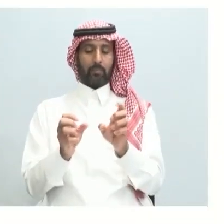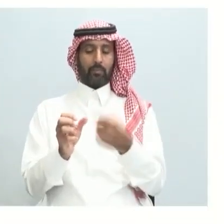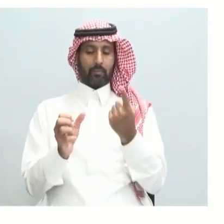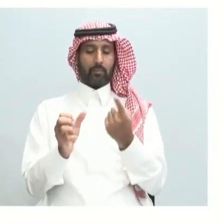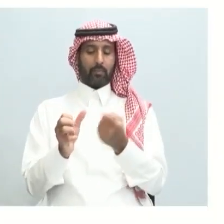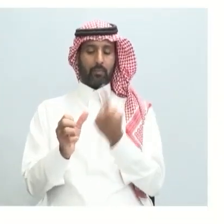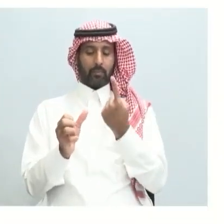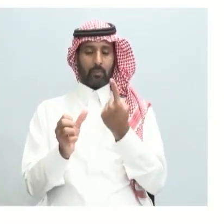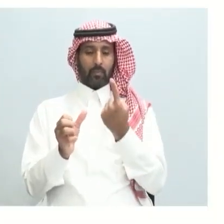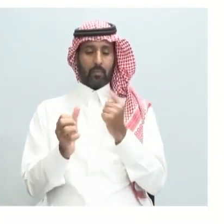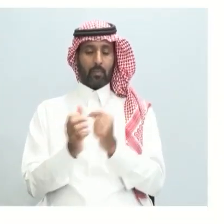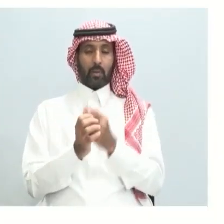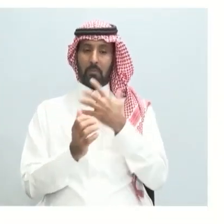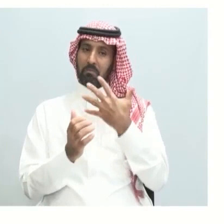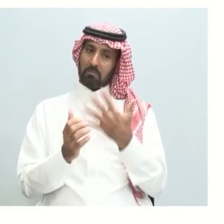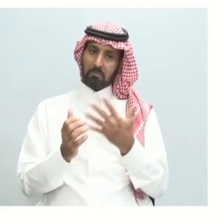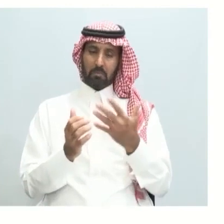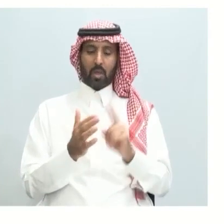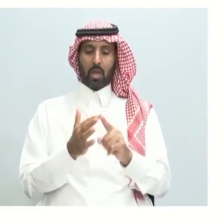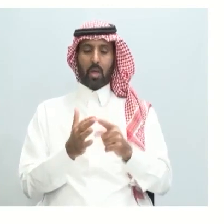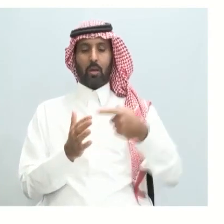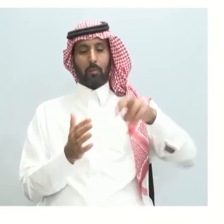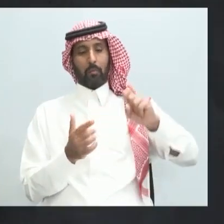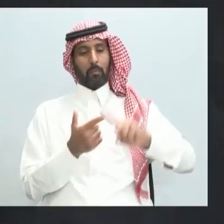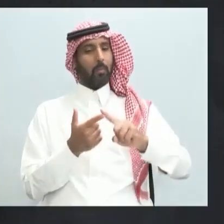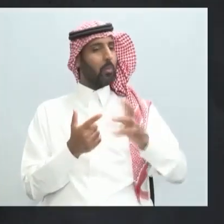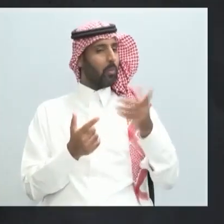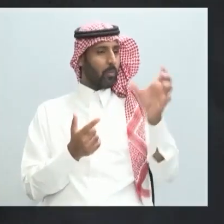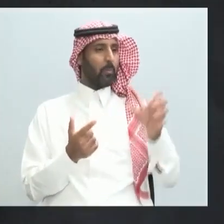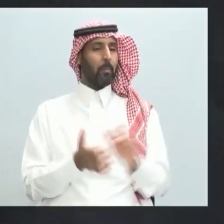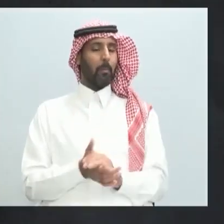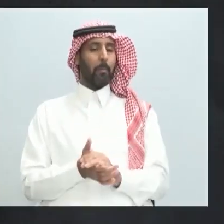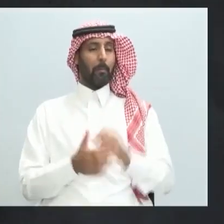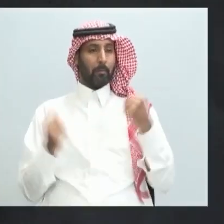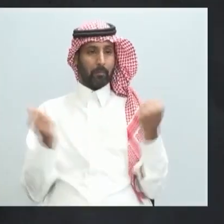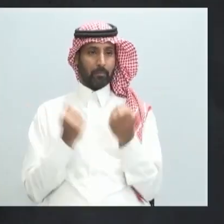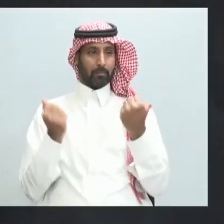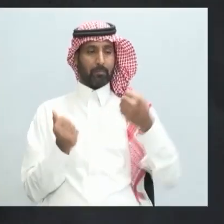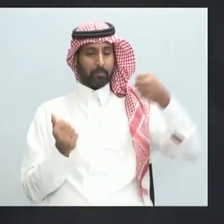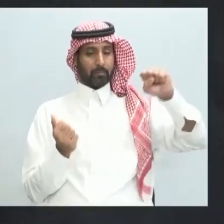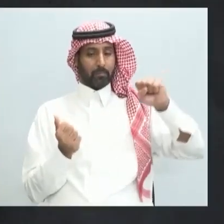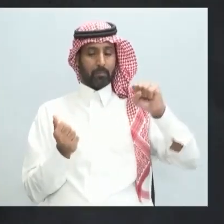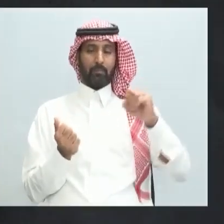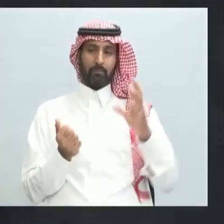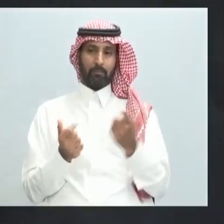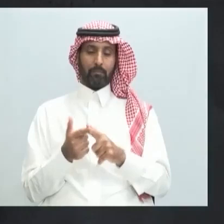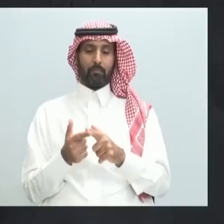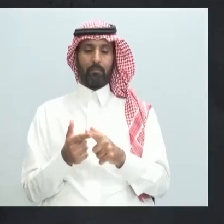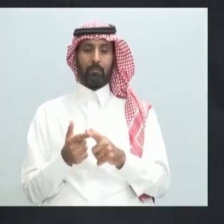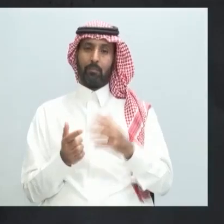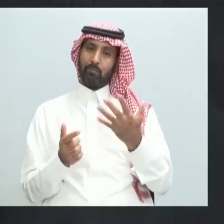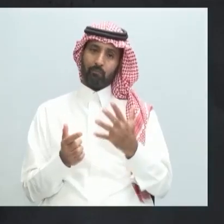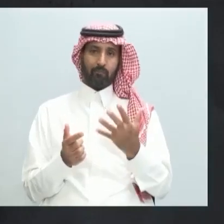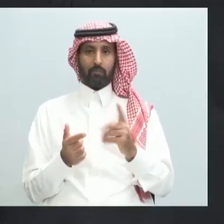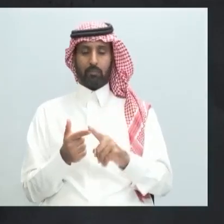1, possibility. Which word from exercise A means possibility?